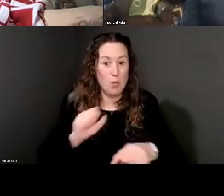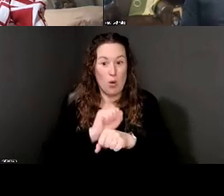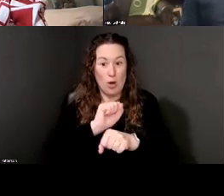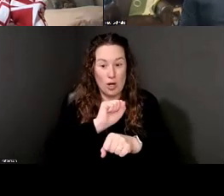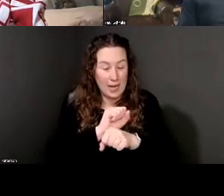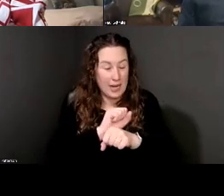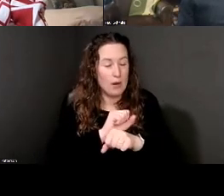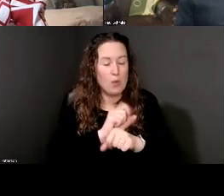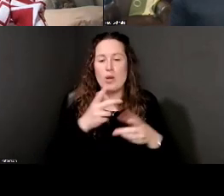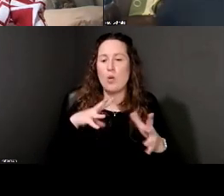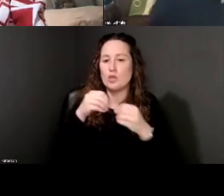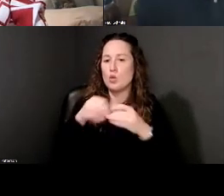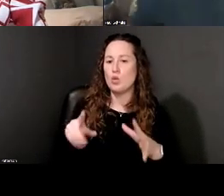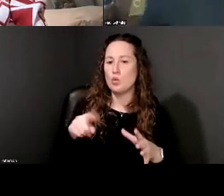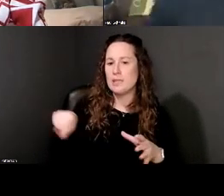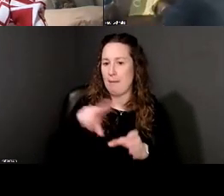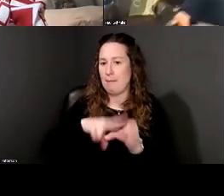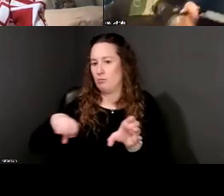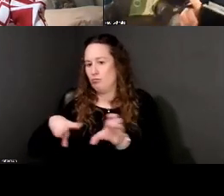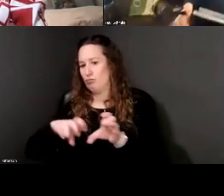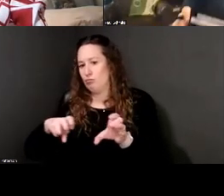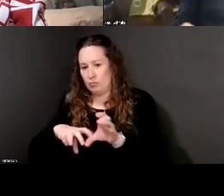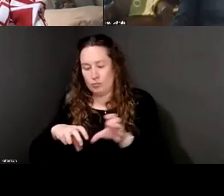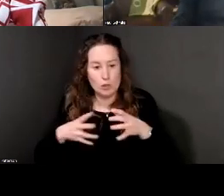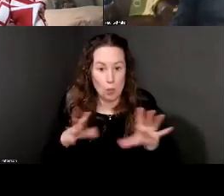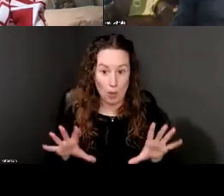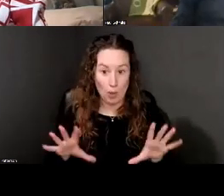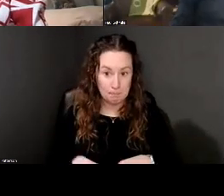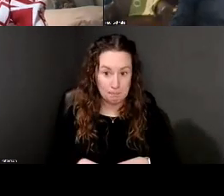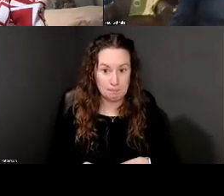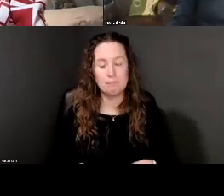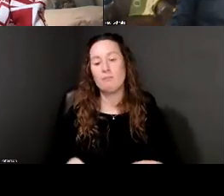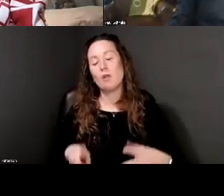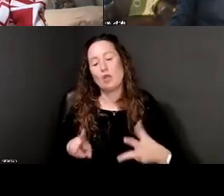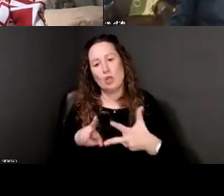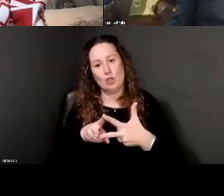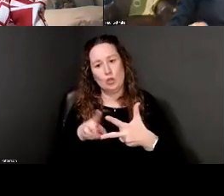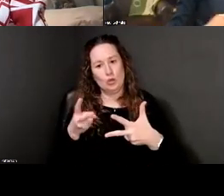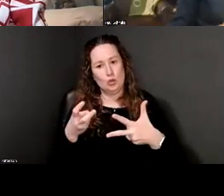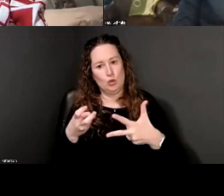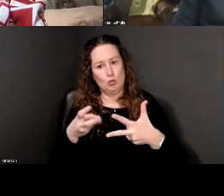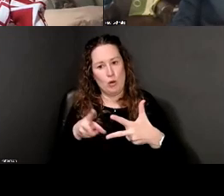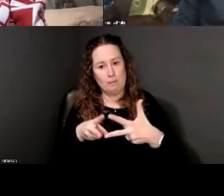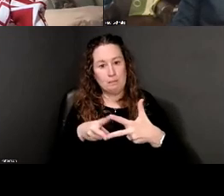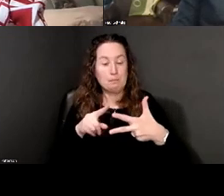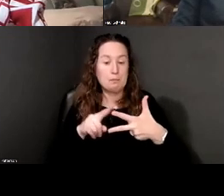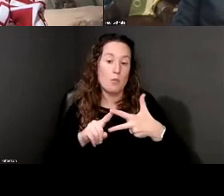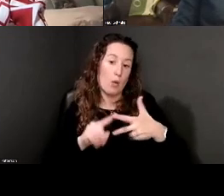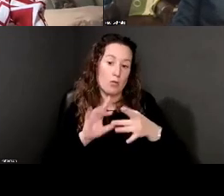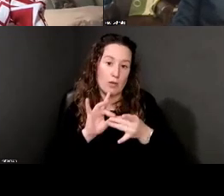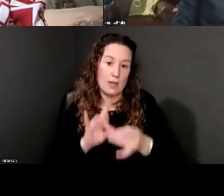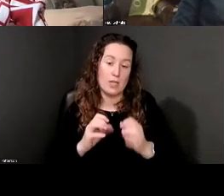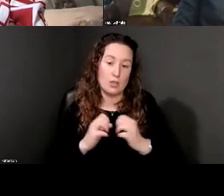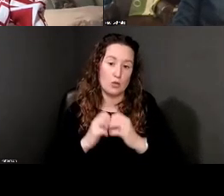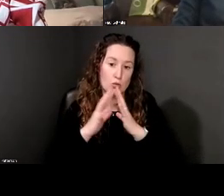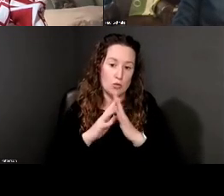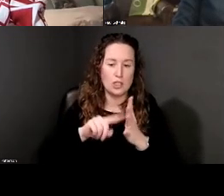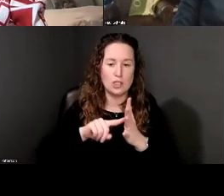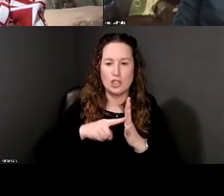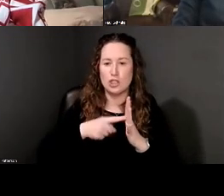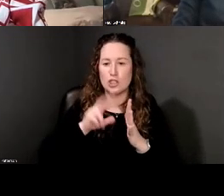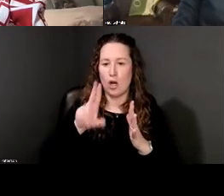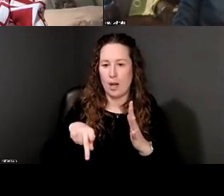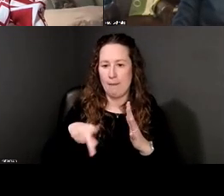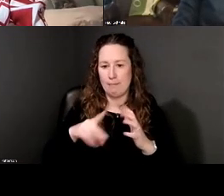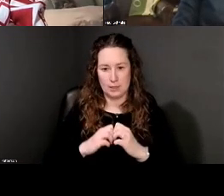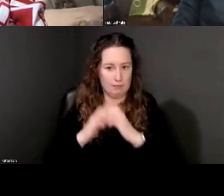the work. I'd make two other quick points. One about startups. If I were, as I'm